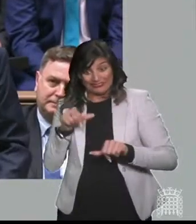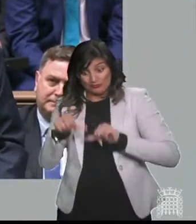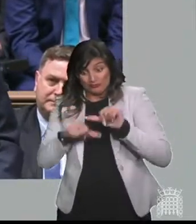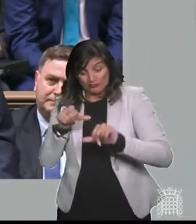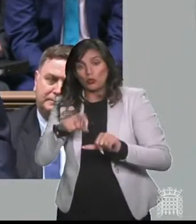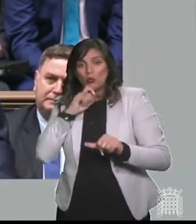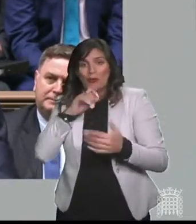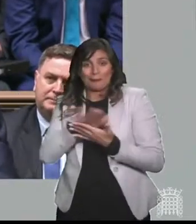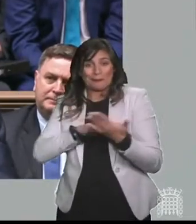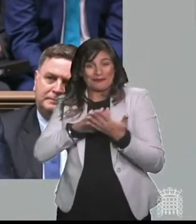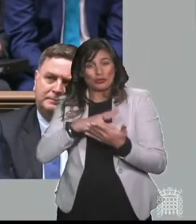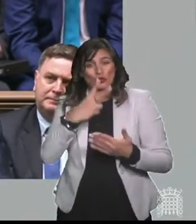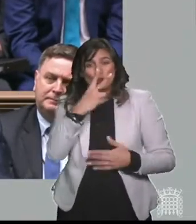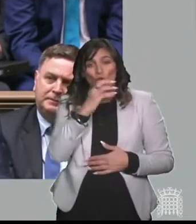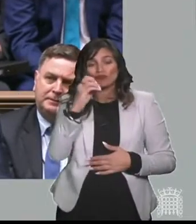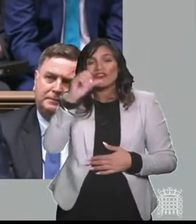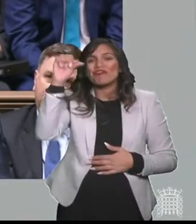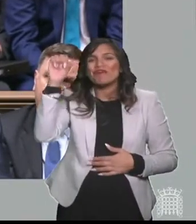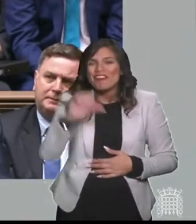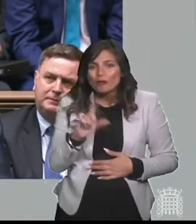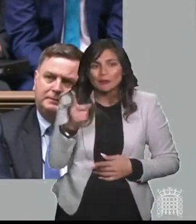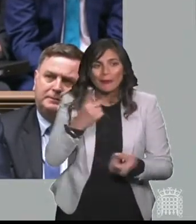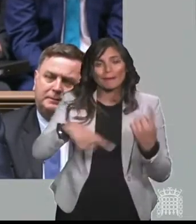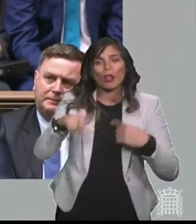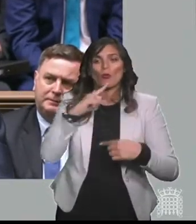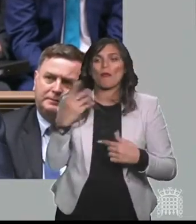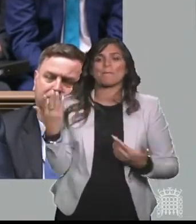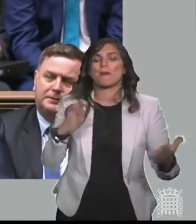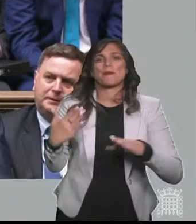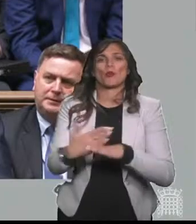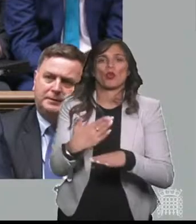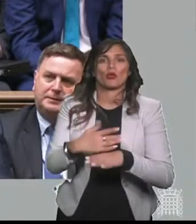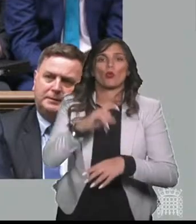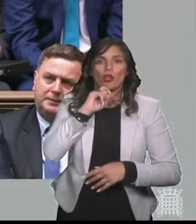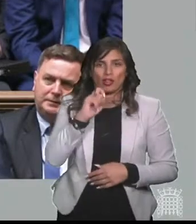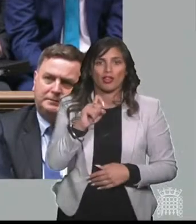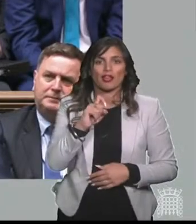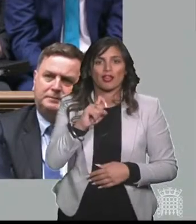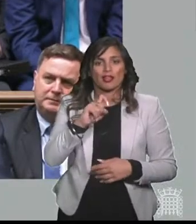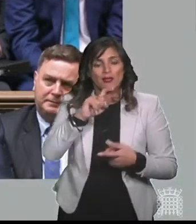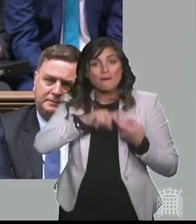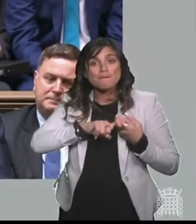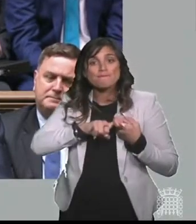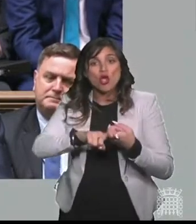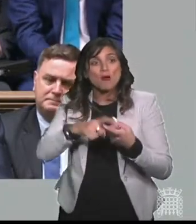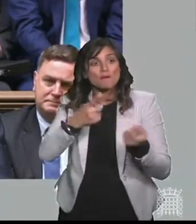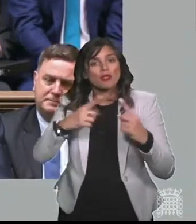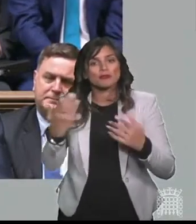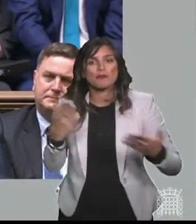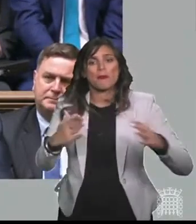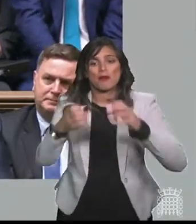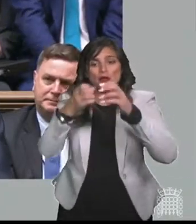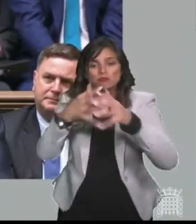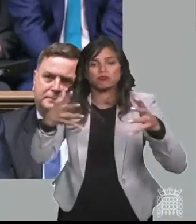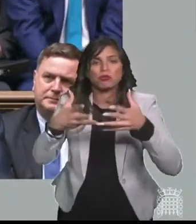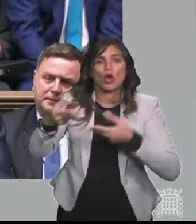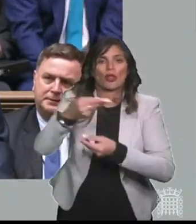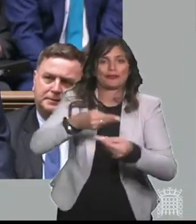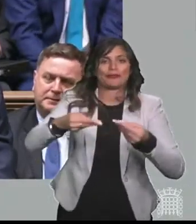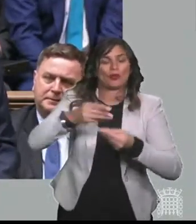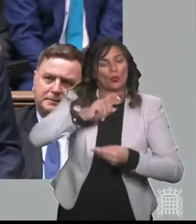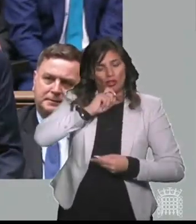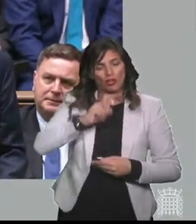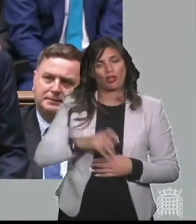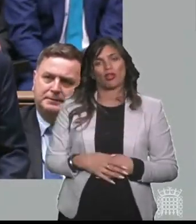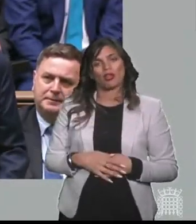around 200,000 at the end of the forecast period, permanently increasing the size of the economy. Now, I